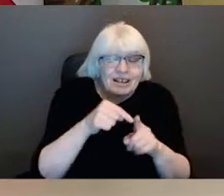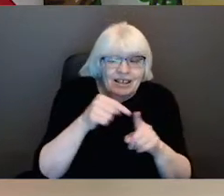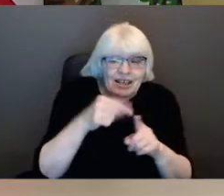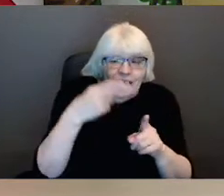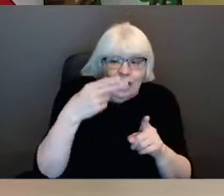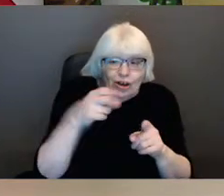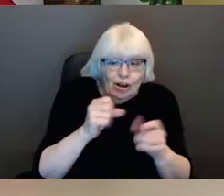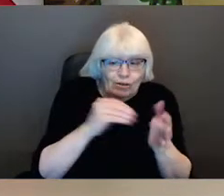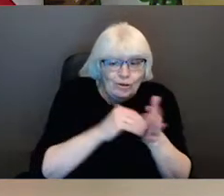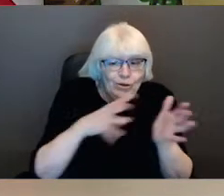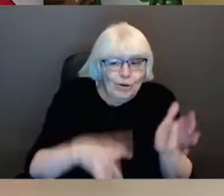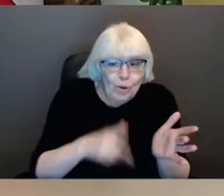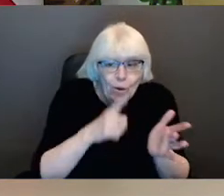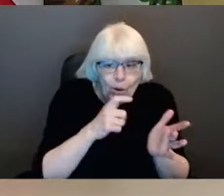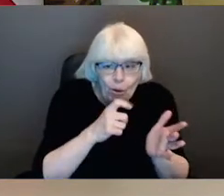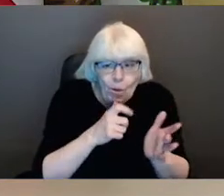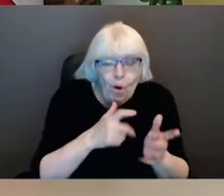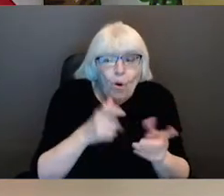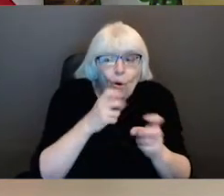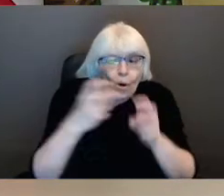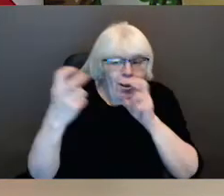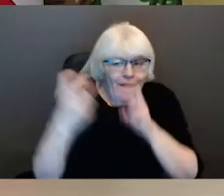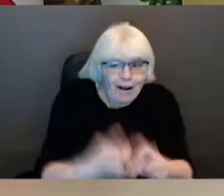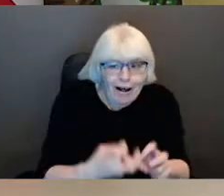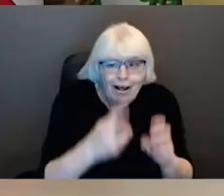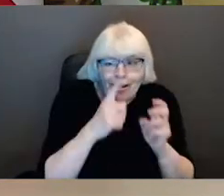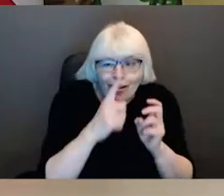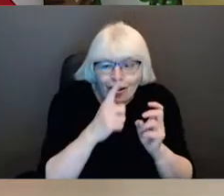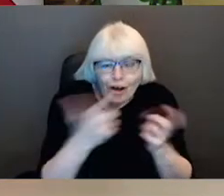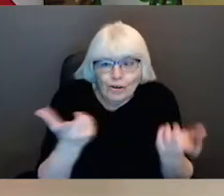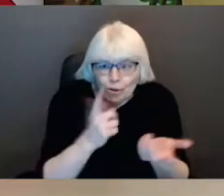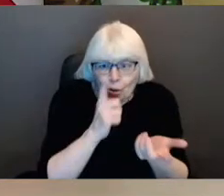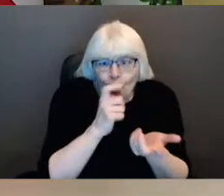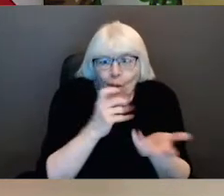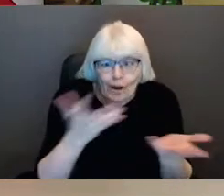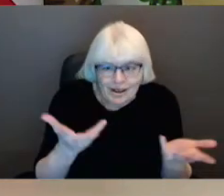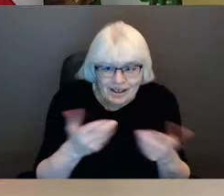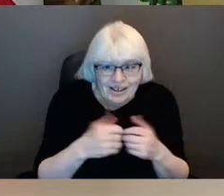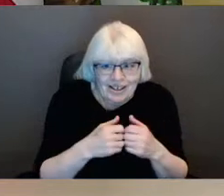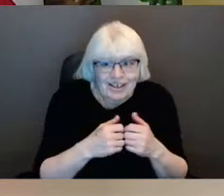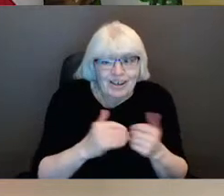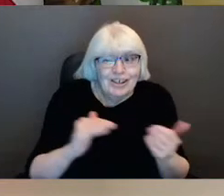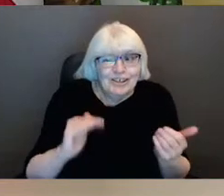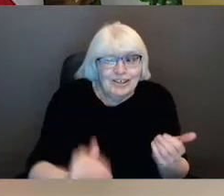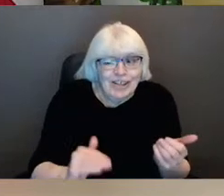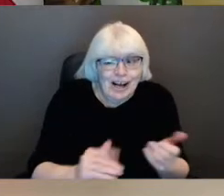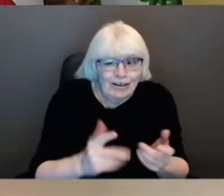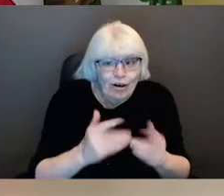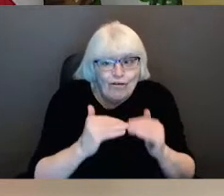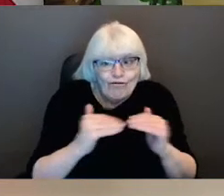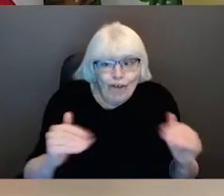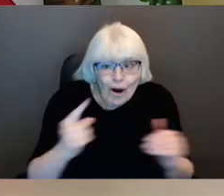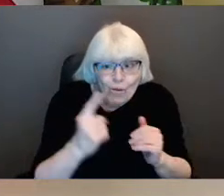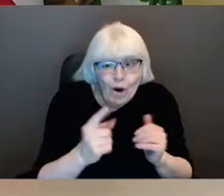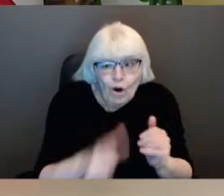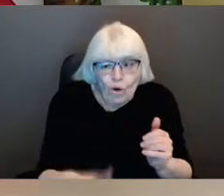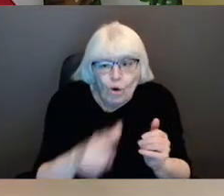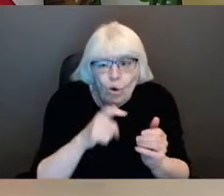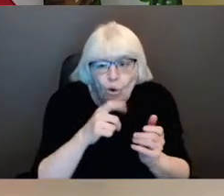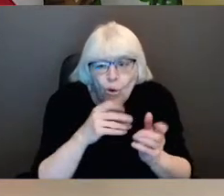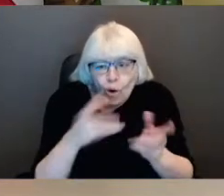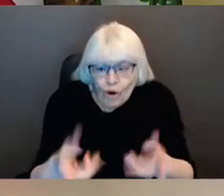lunch with, but a child in grade 1 might not be able to identify as